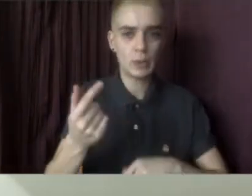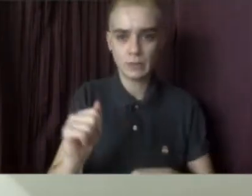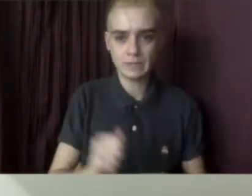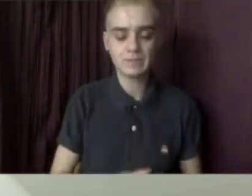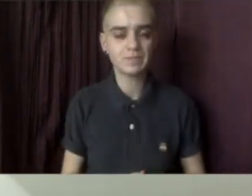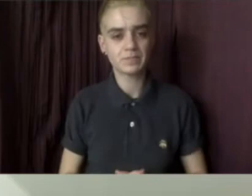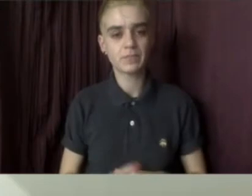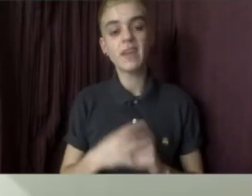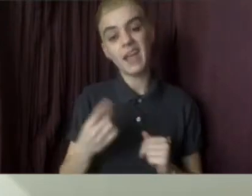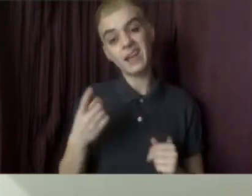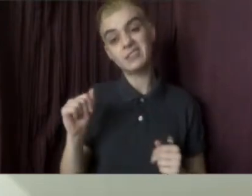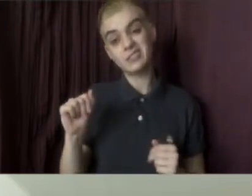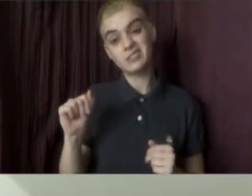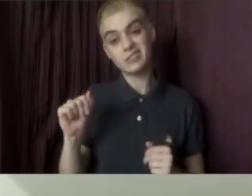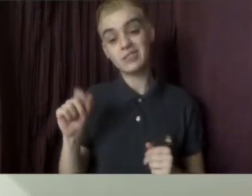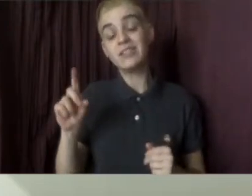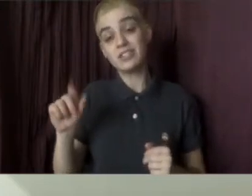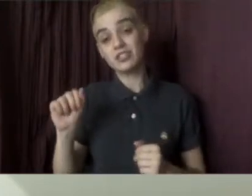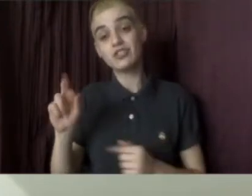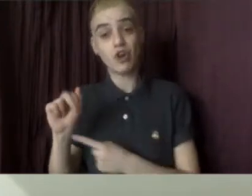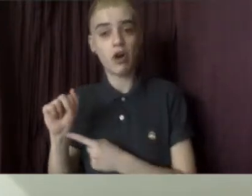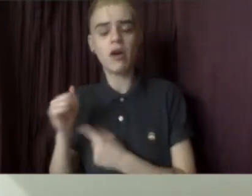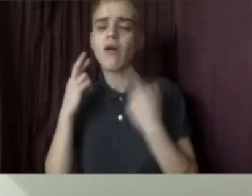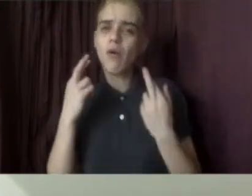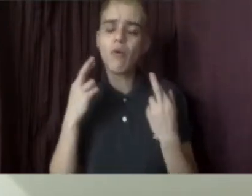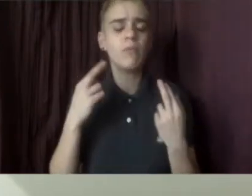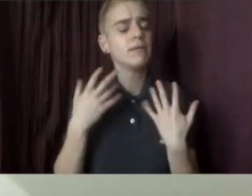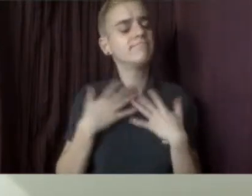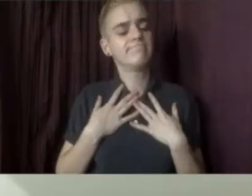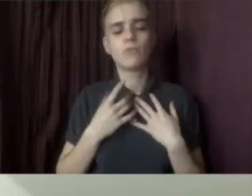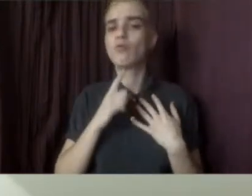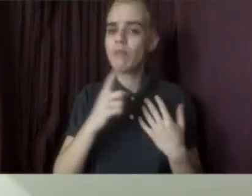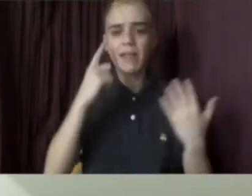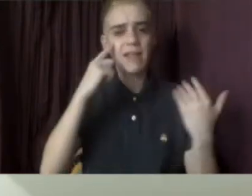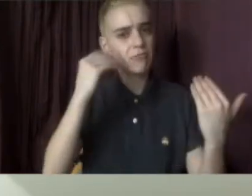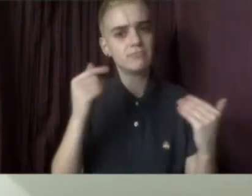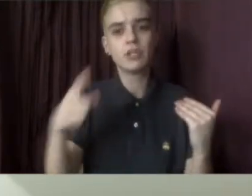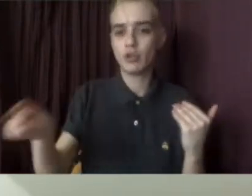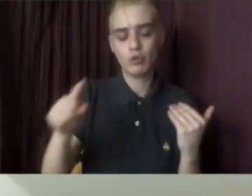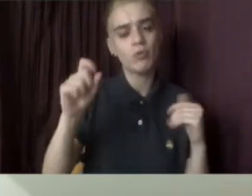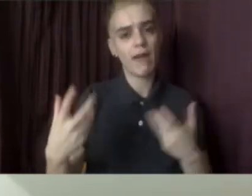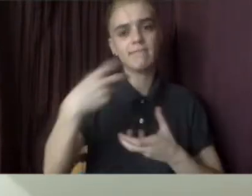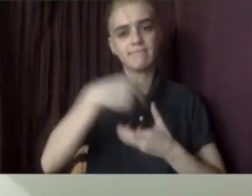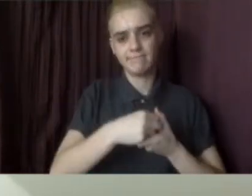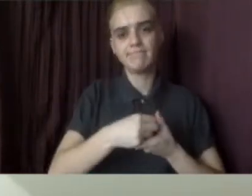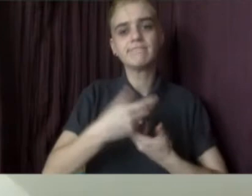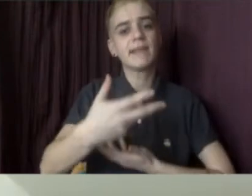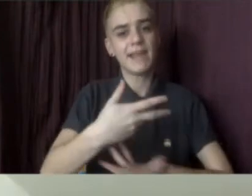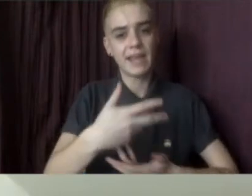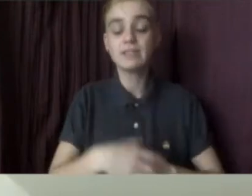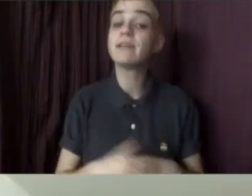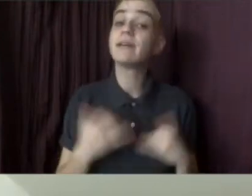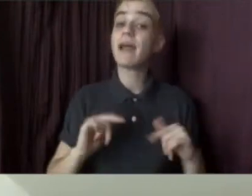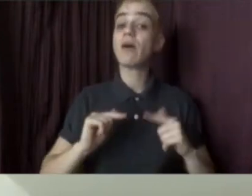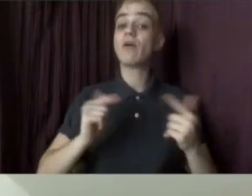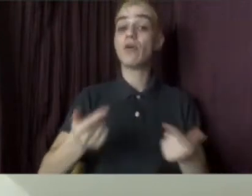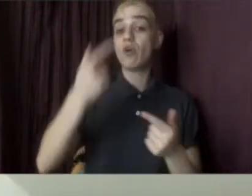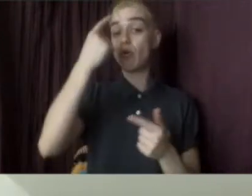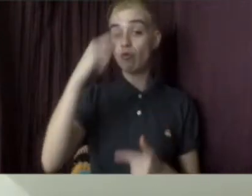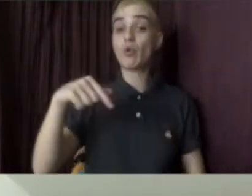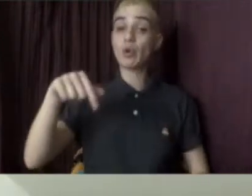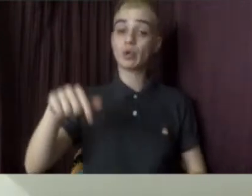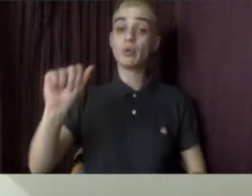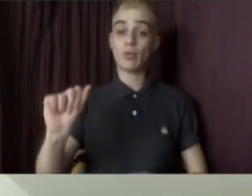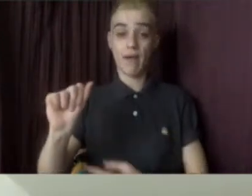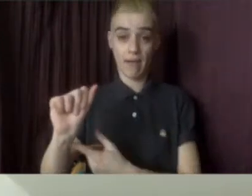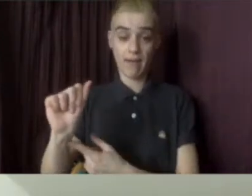Excuse me, and the first one, and I think any of you all can take this, but Keegan says that they're interested in hearing the